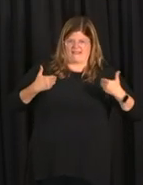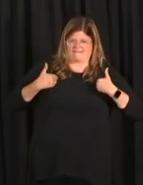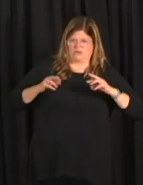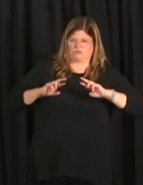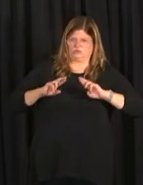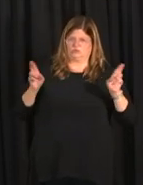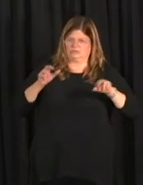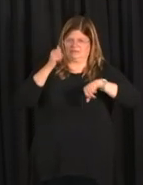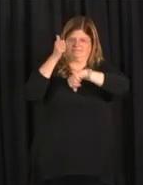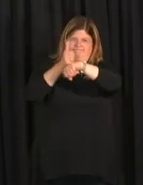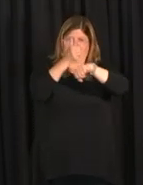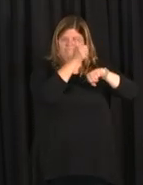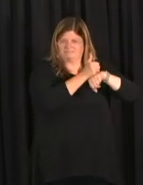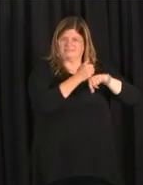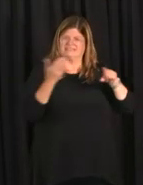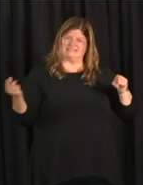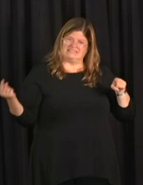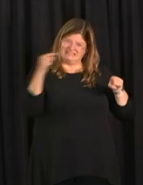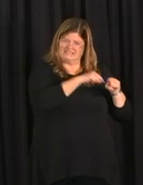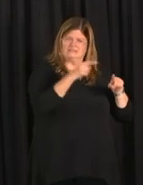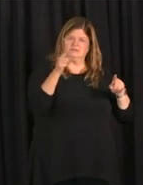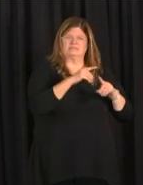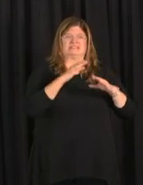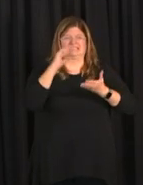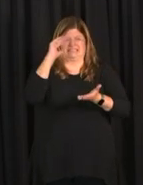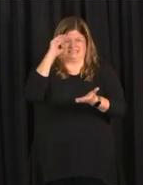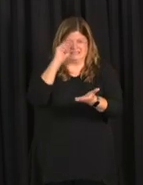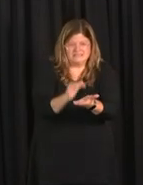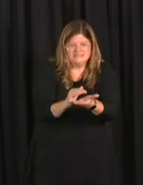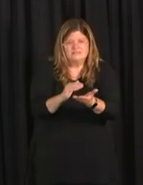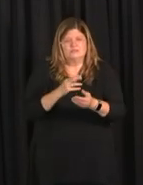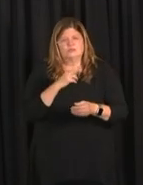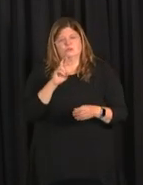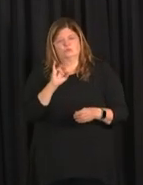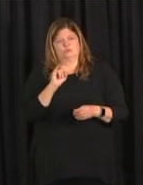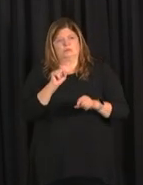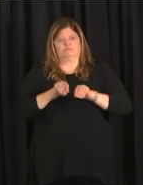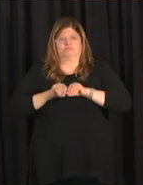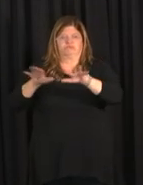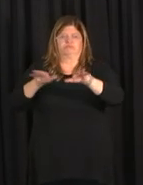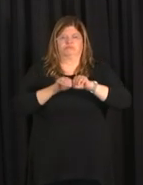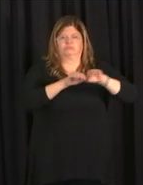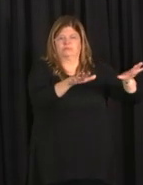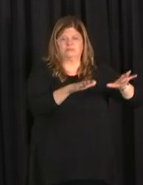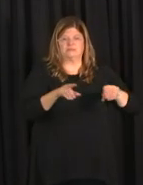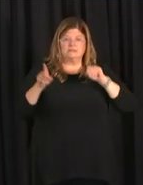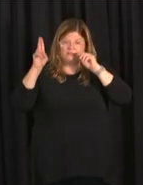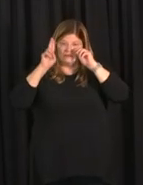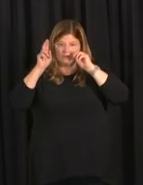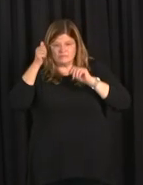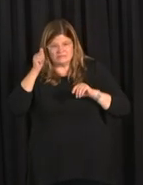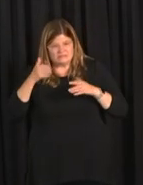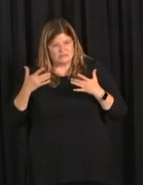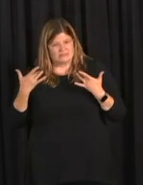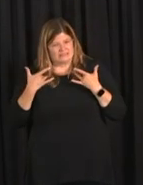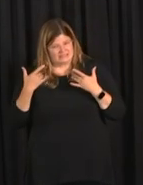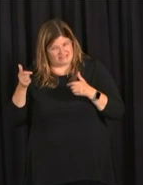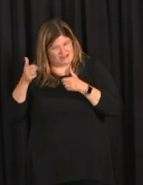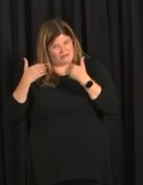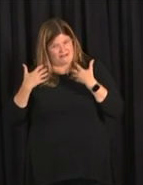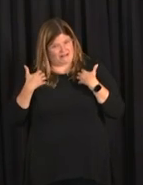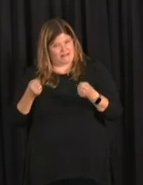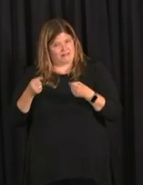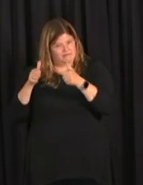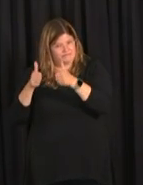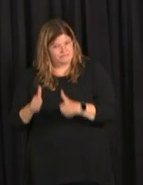had, and they to reduce the risk of exposure to the immunocompromised uncle. Because of this, the home visit